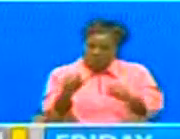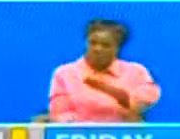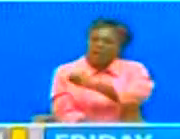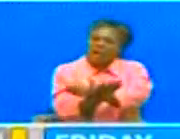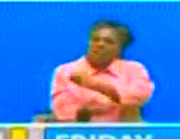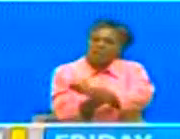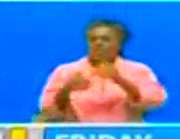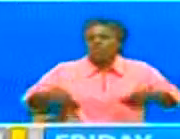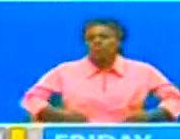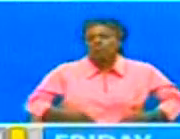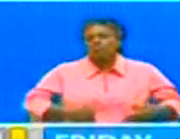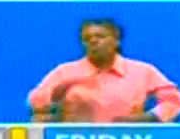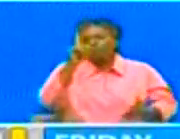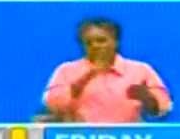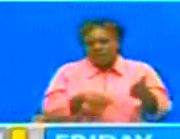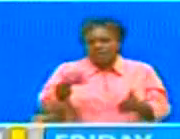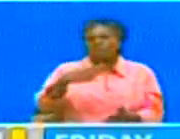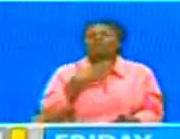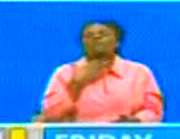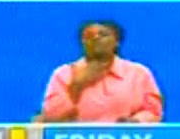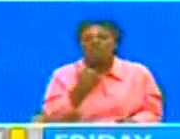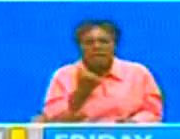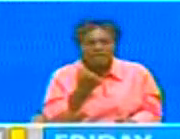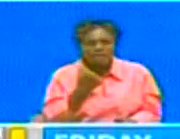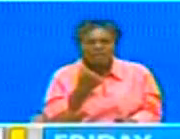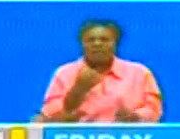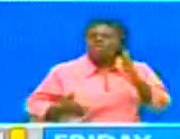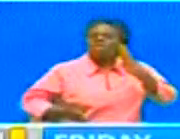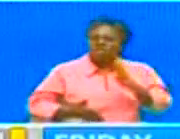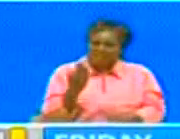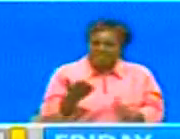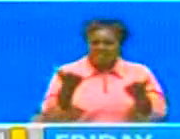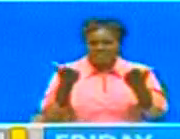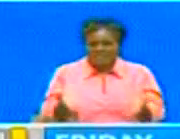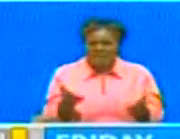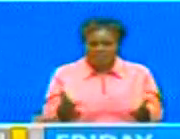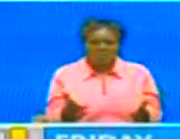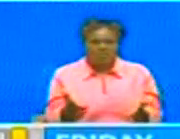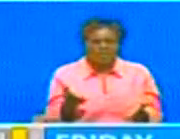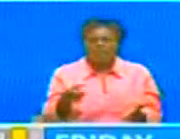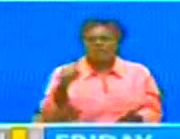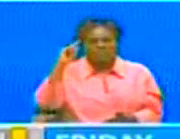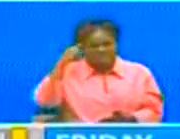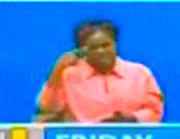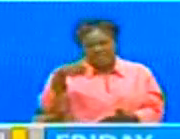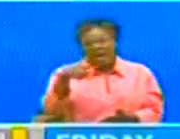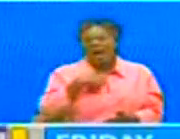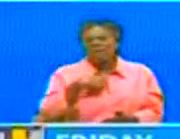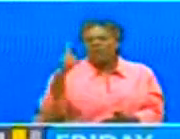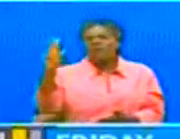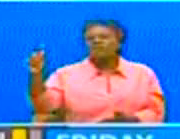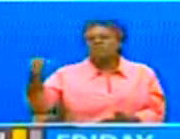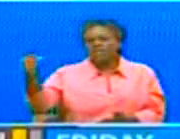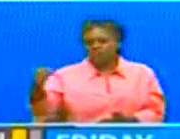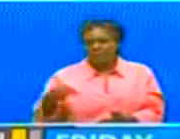can you tell, you know, young people who want it fast and want it now? They have the 1 million in the bank and they think that this is it now.